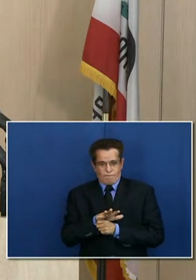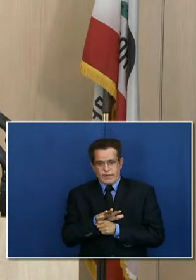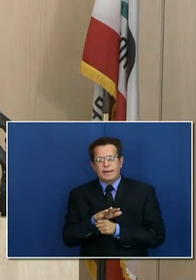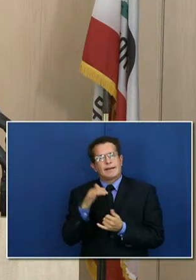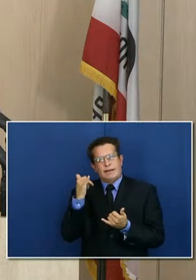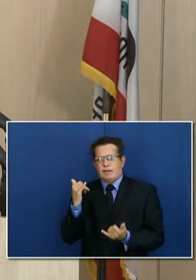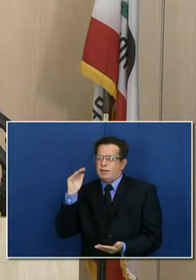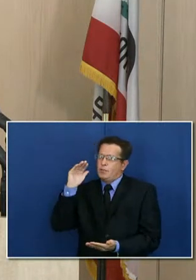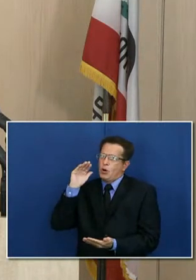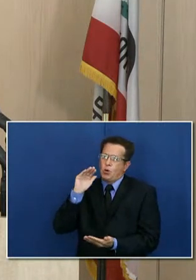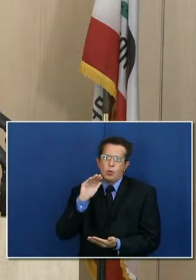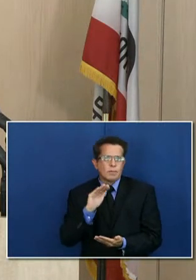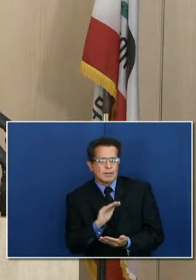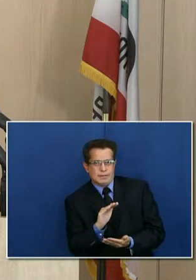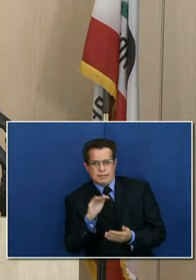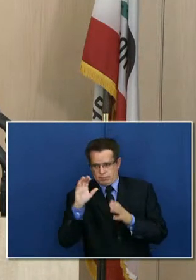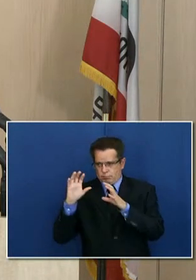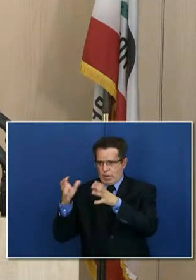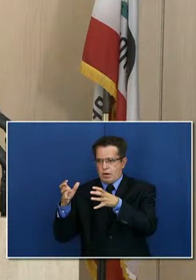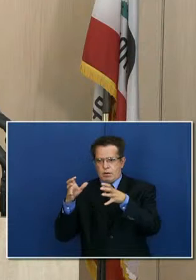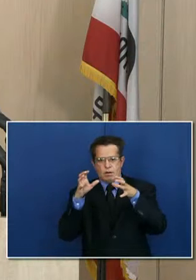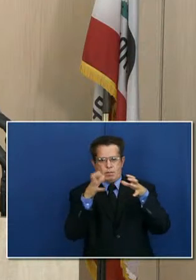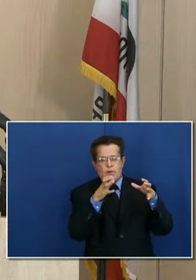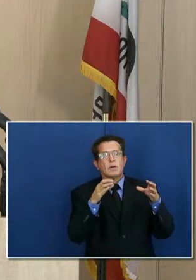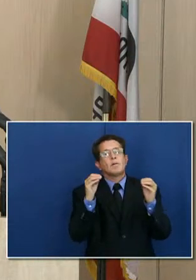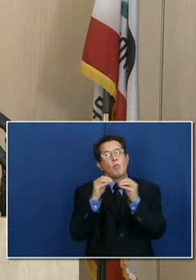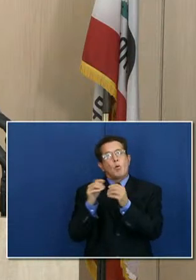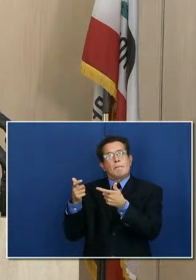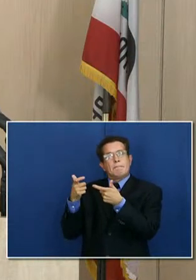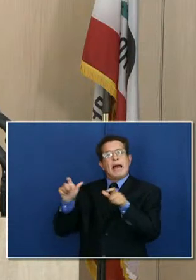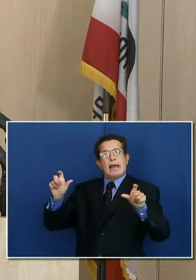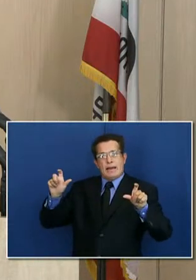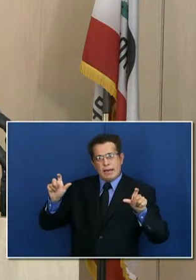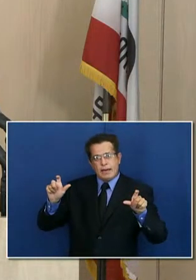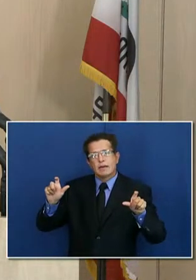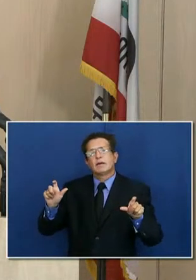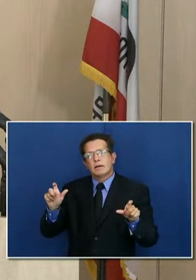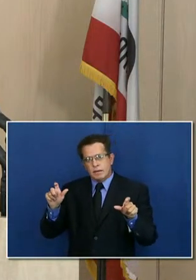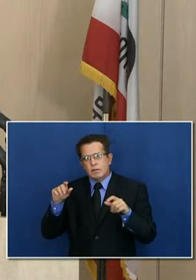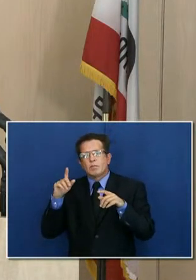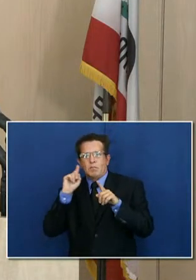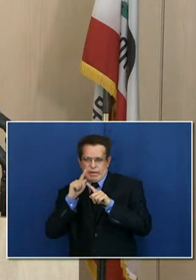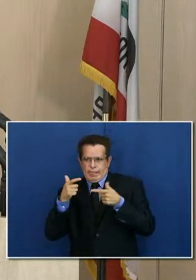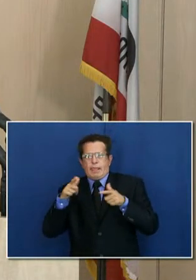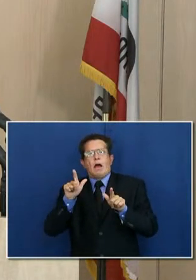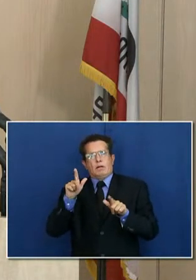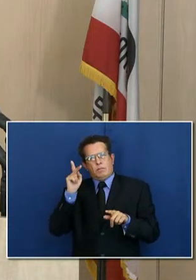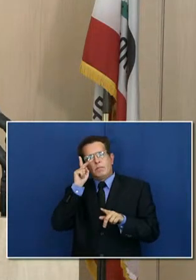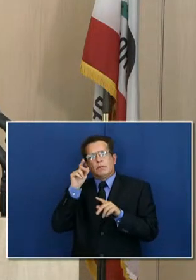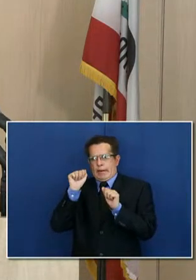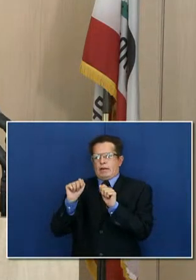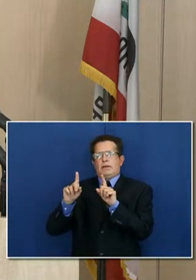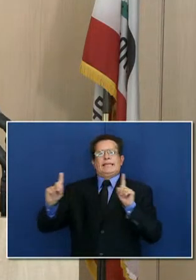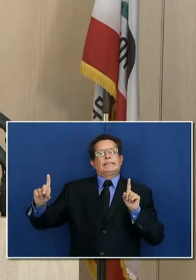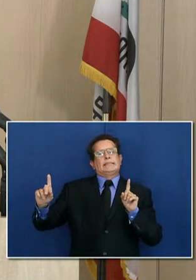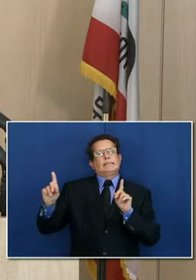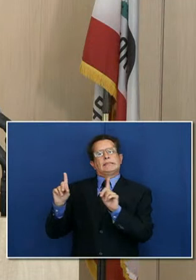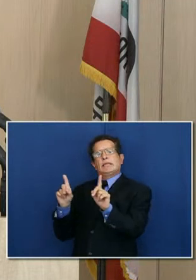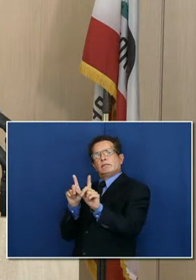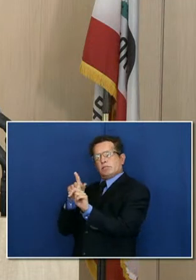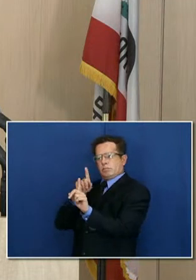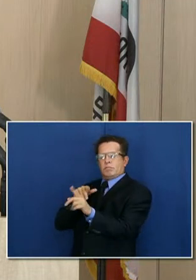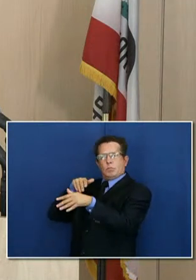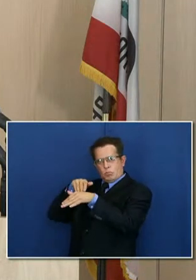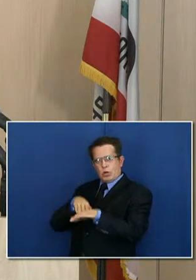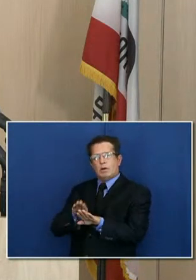now consolidating those respective locations into much larger facilities that allow social distancing over